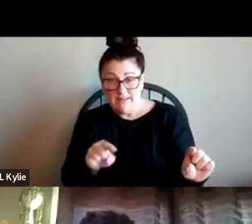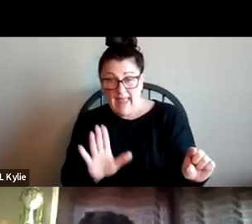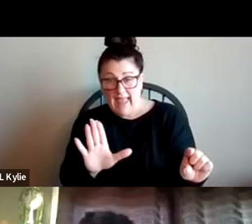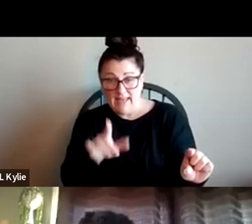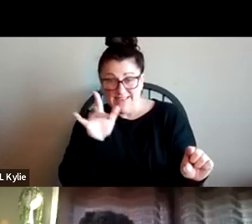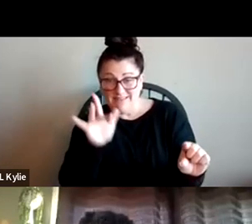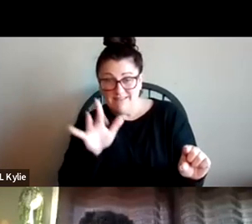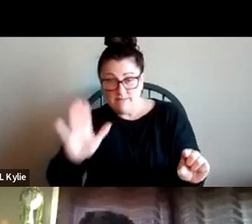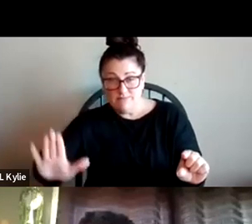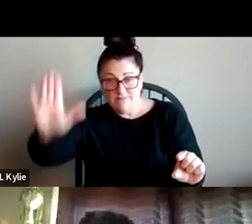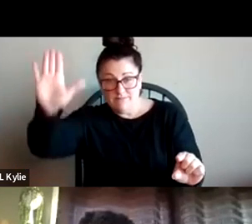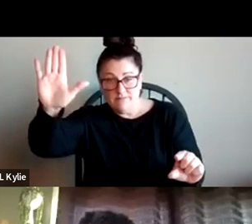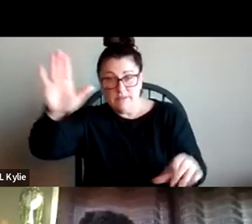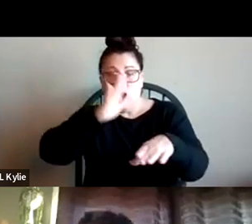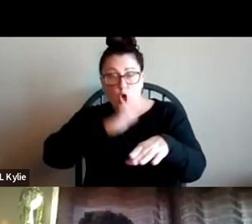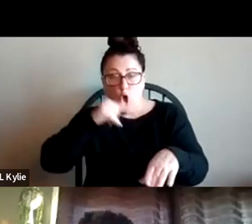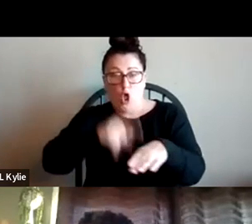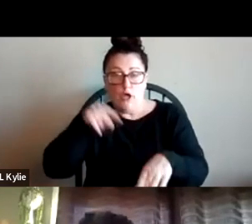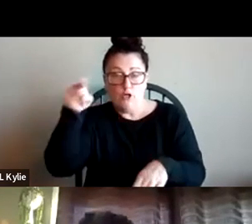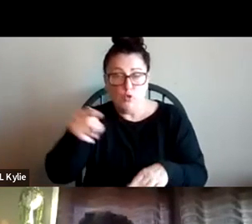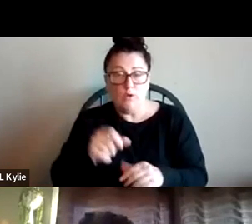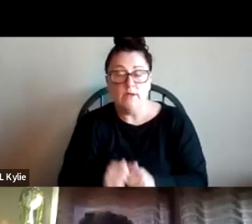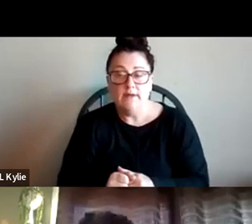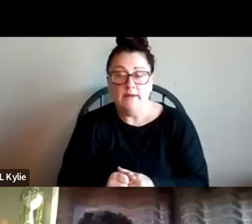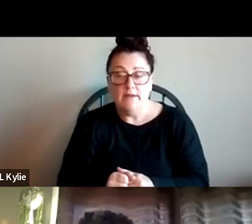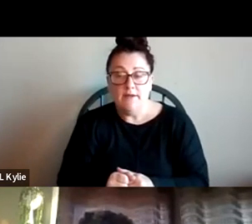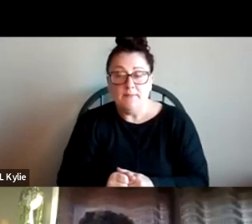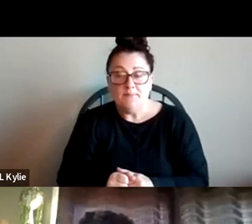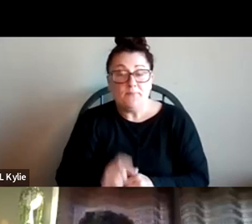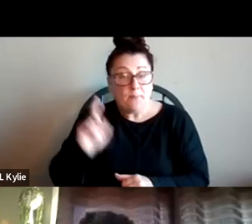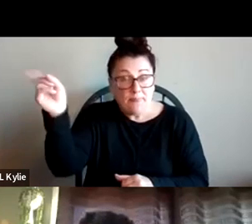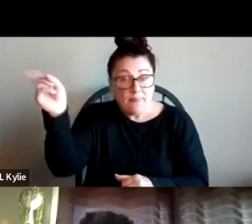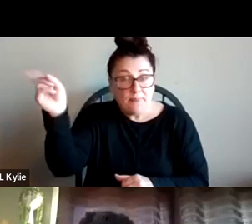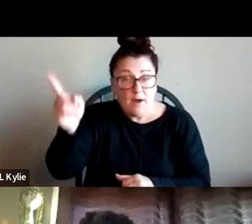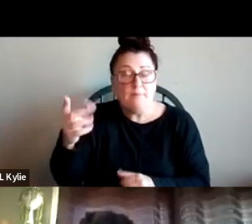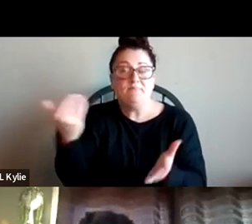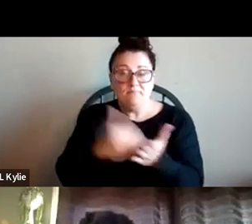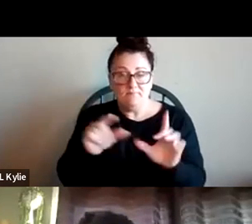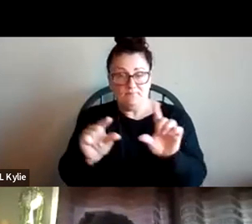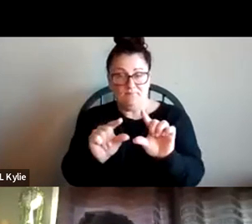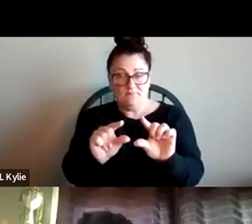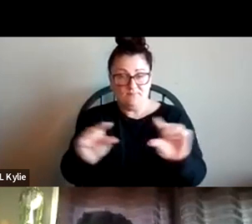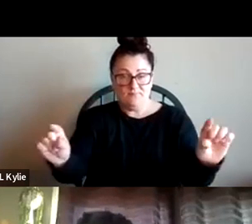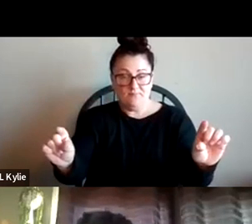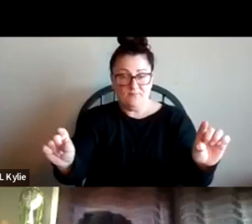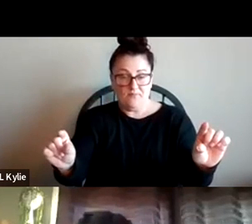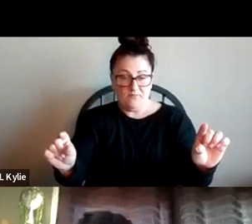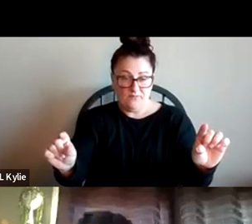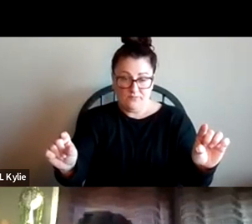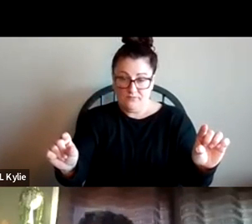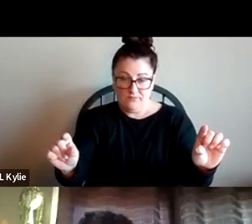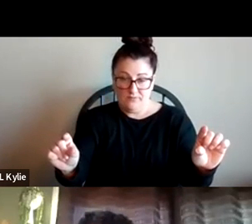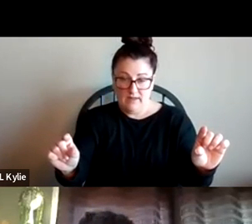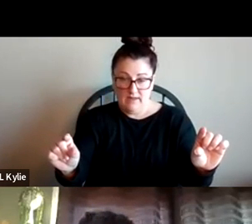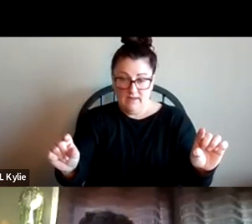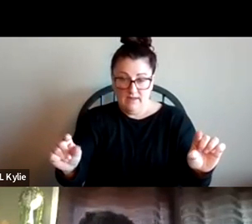call on you to speak. You may find this feature on the bottom of your screen to the left of